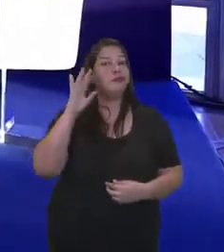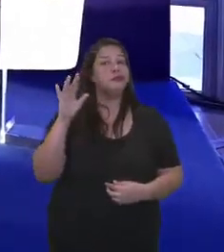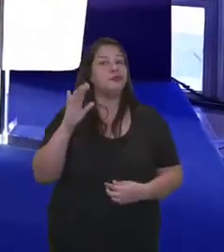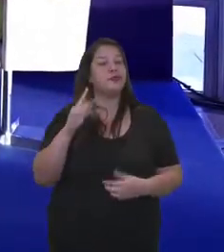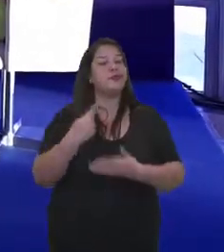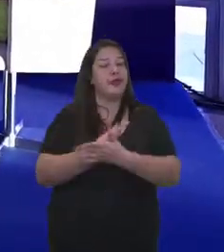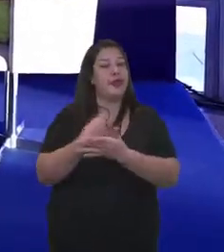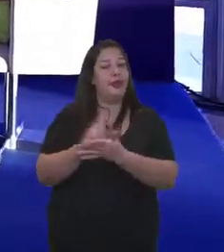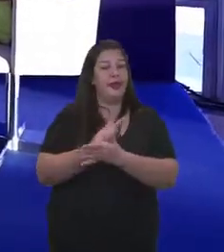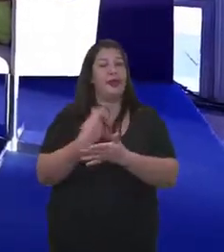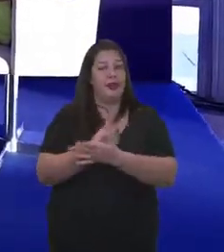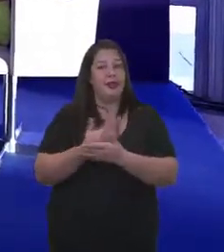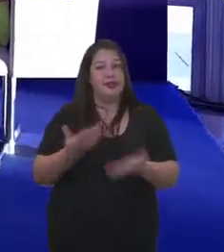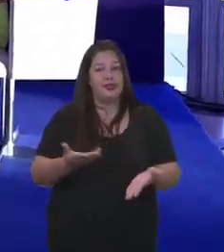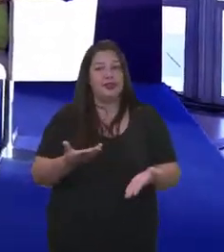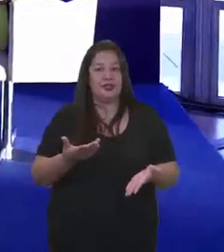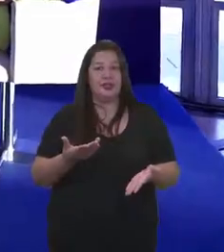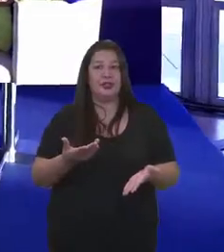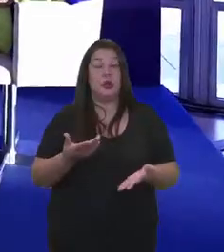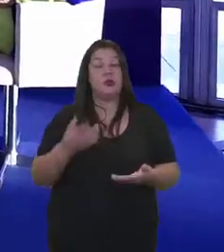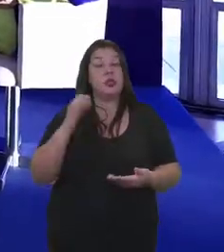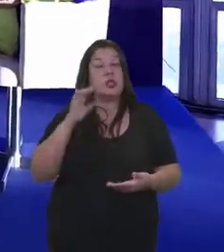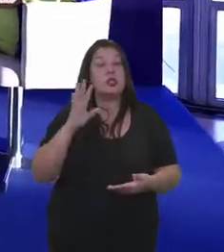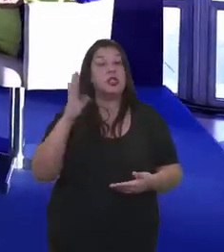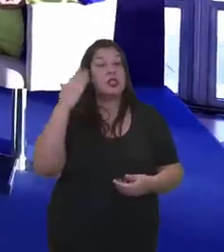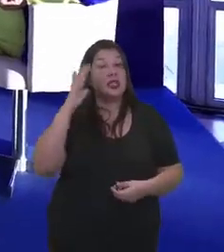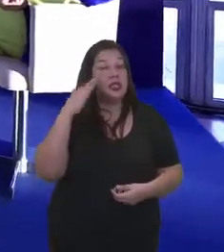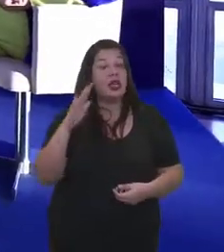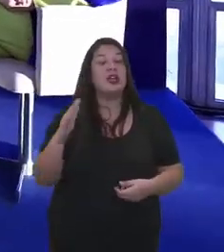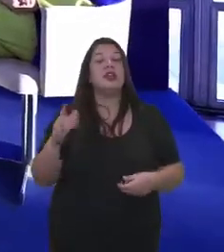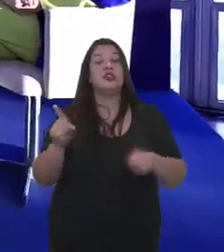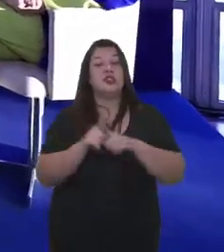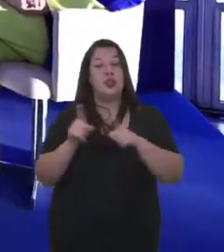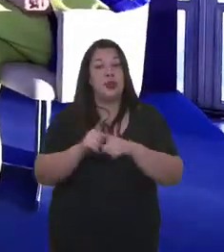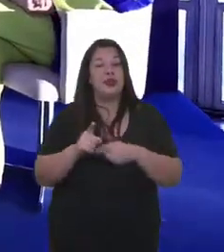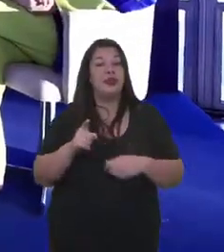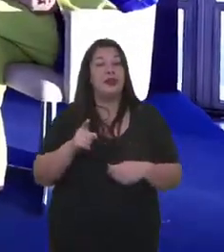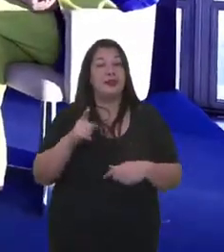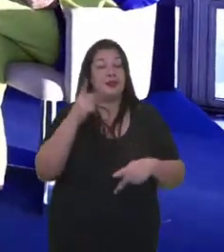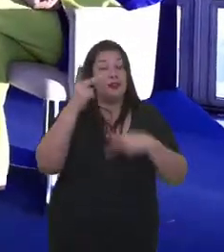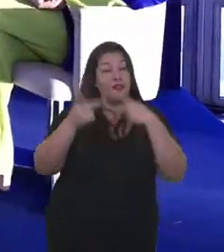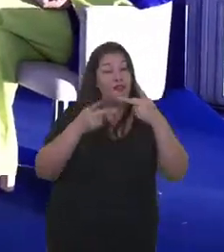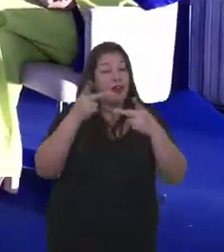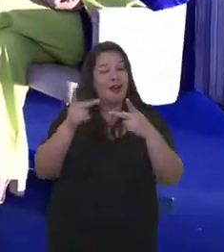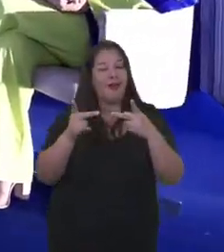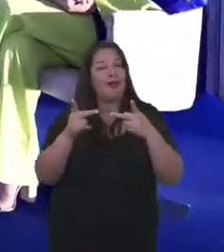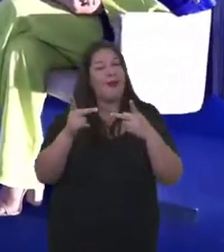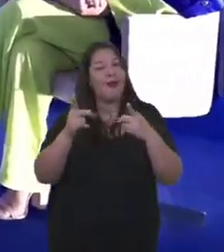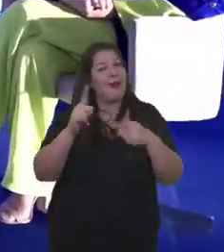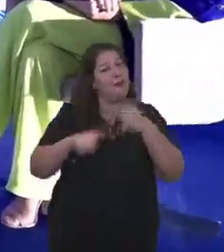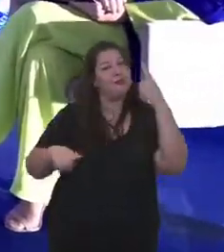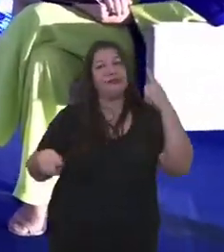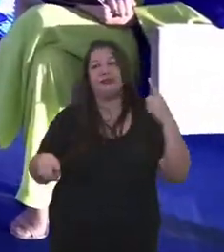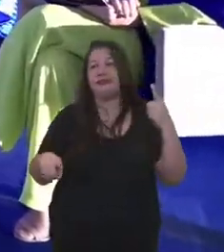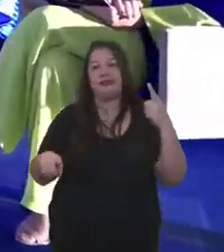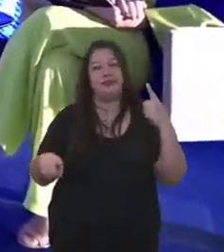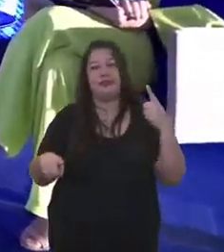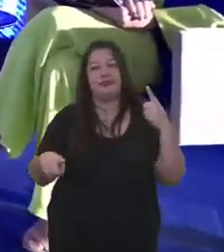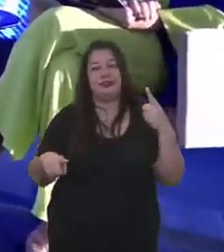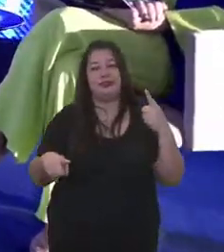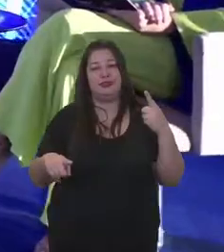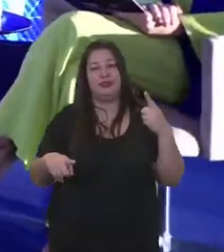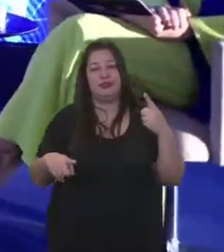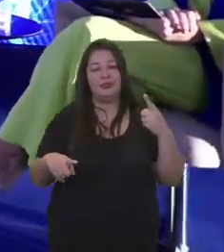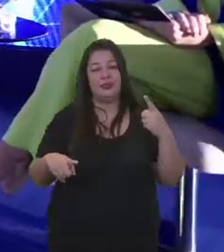When we're doing a faux pas, when we understand this sort of speech it doesn't fit any